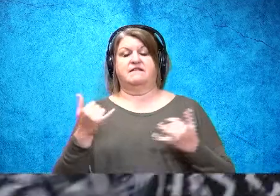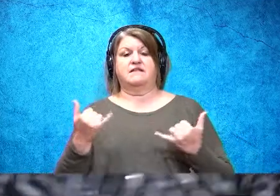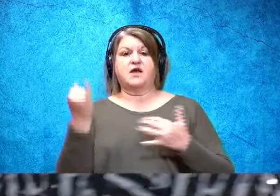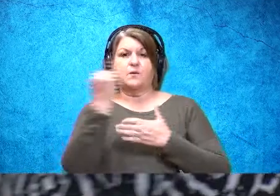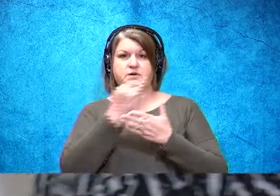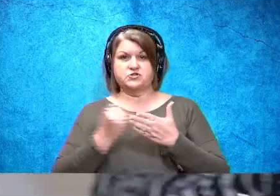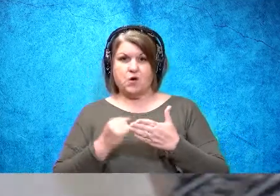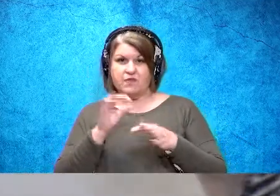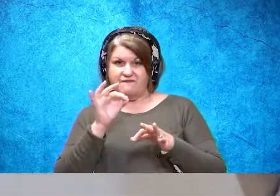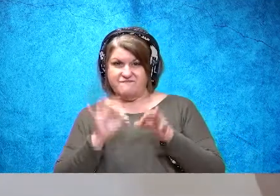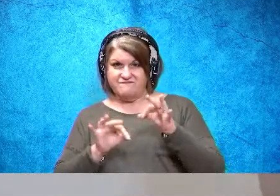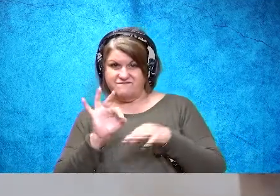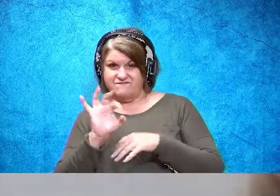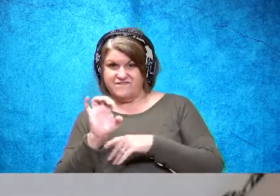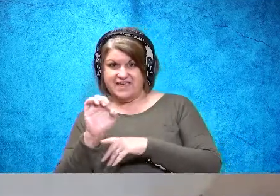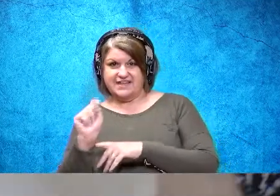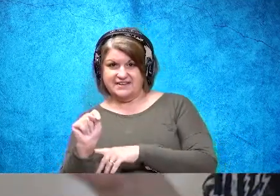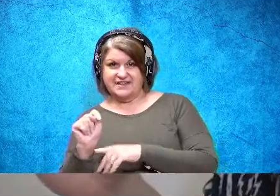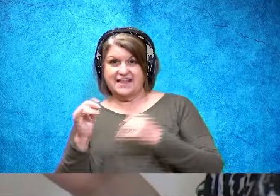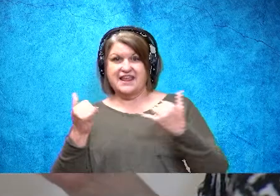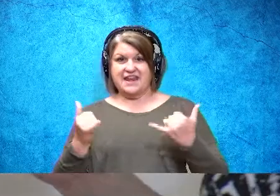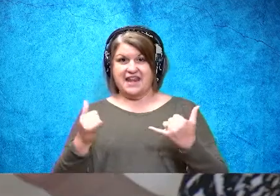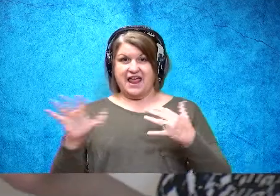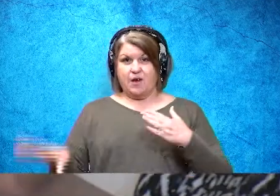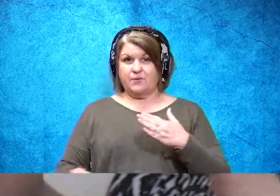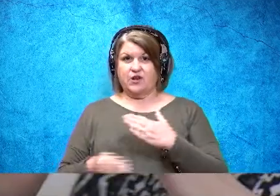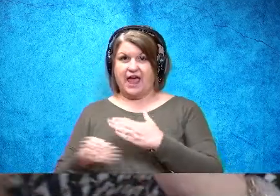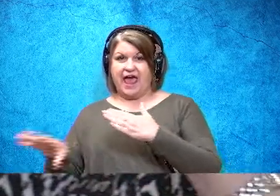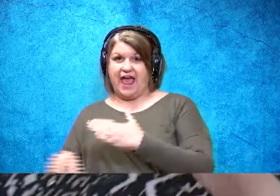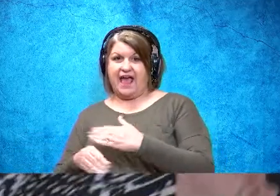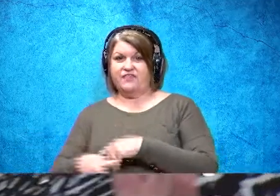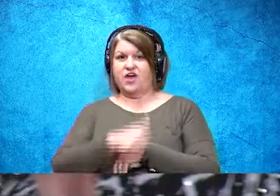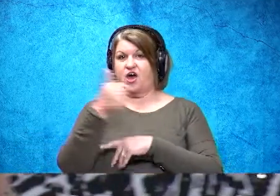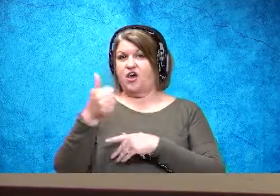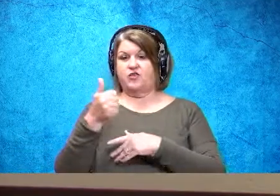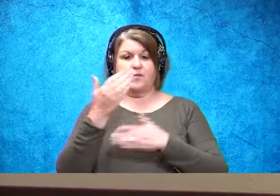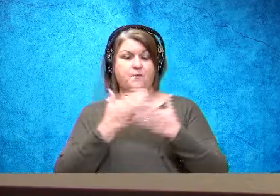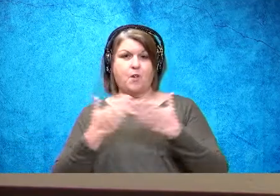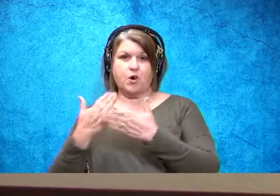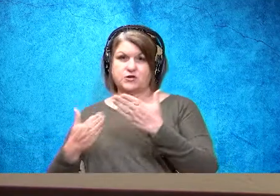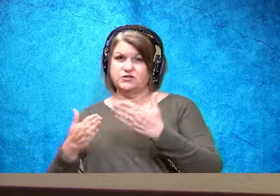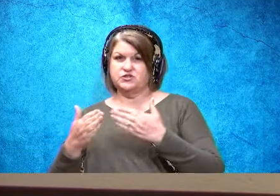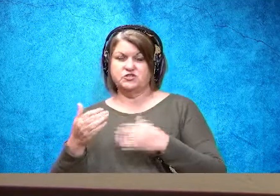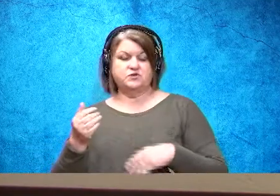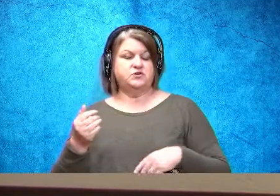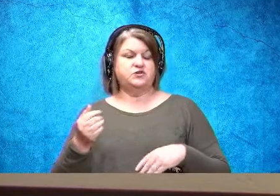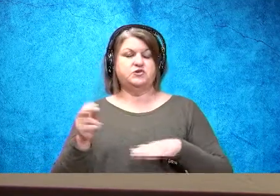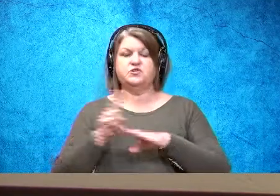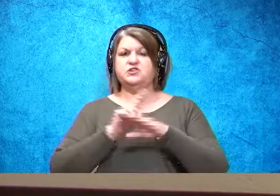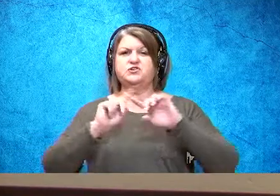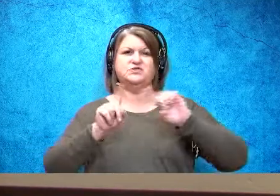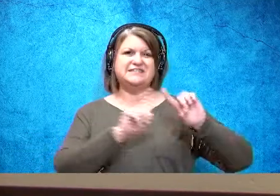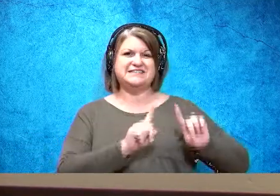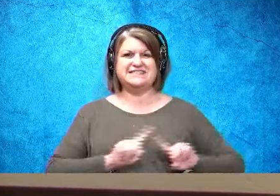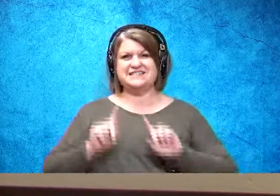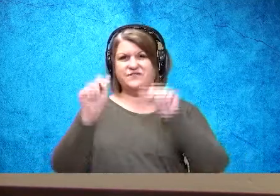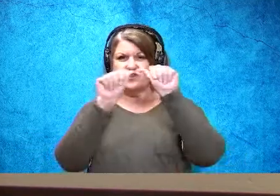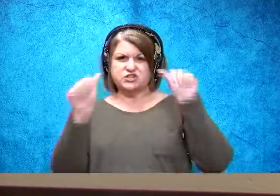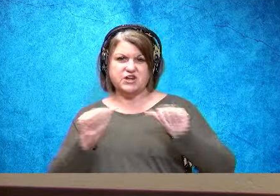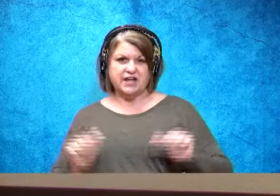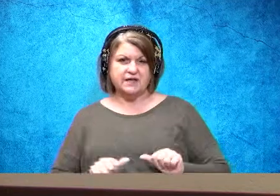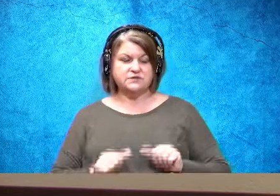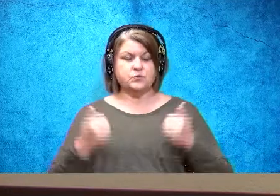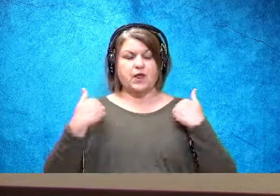All right. Now we're going to add all the other parts, and you can use any shapes for these. We're going to add the arms,